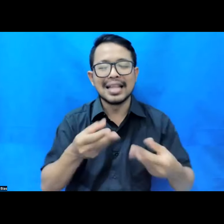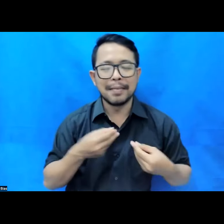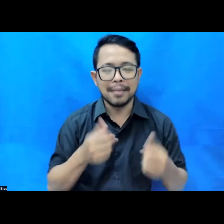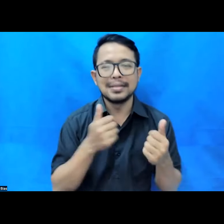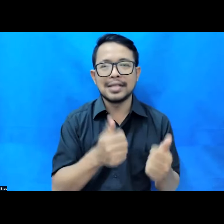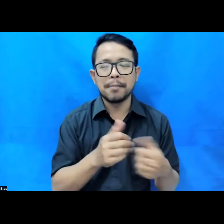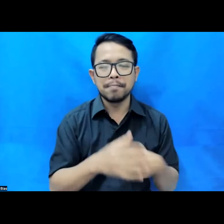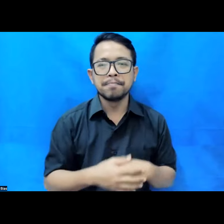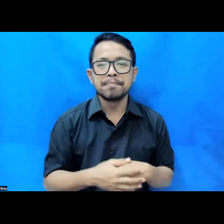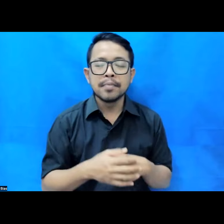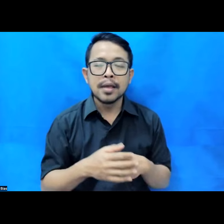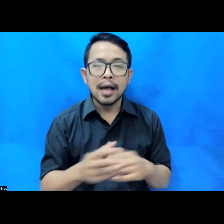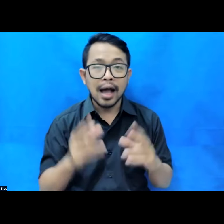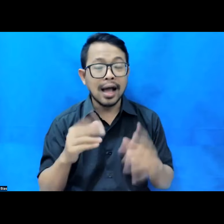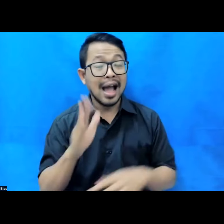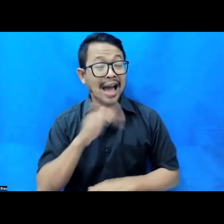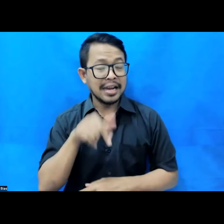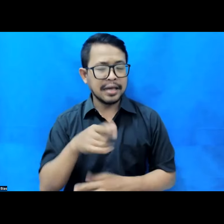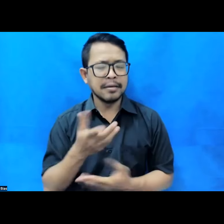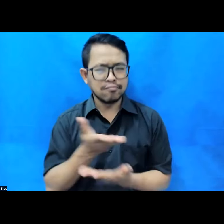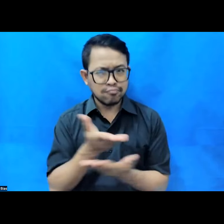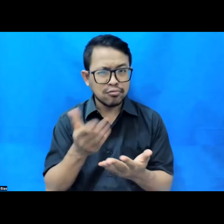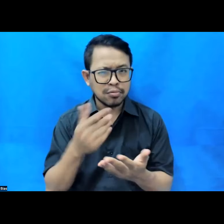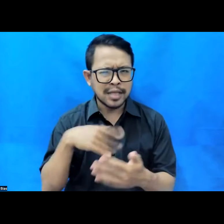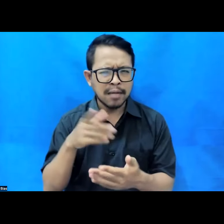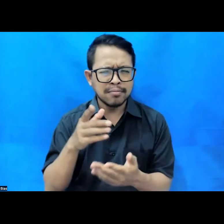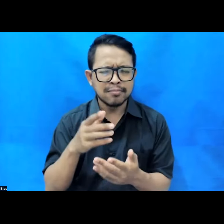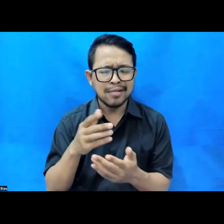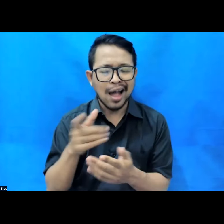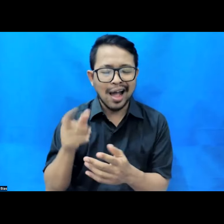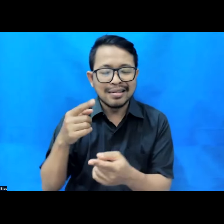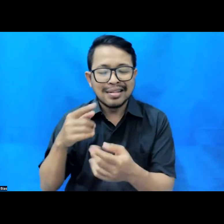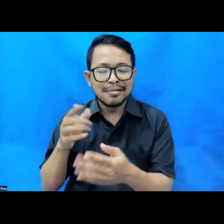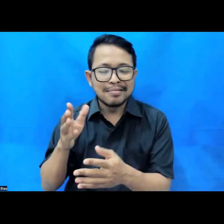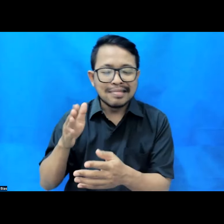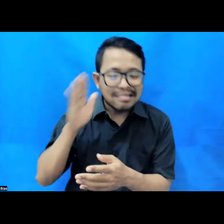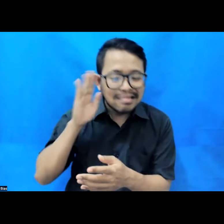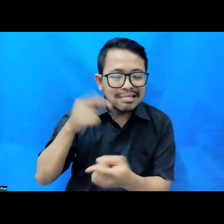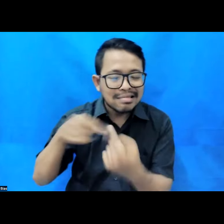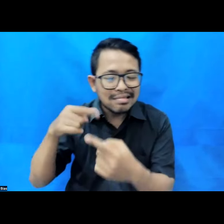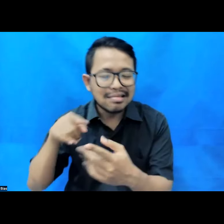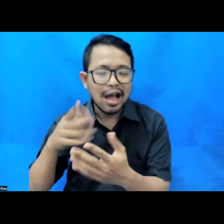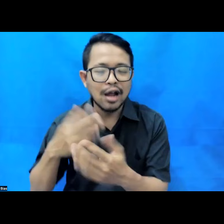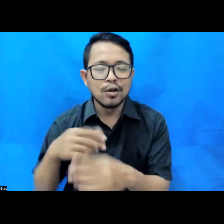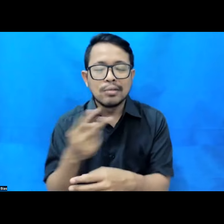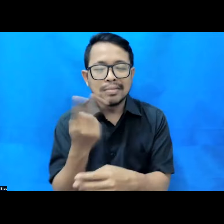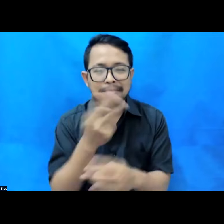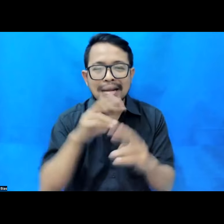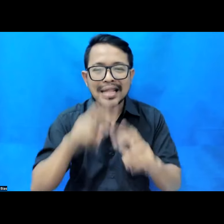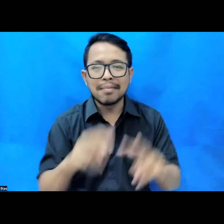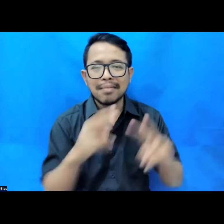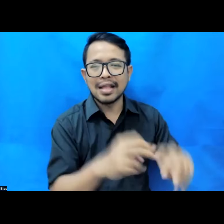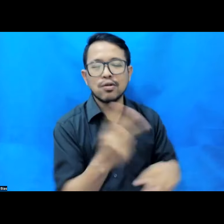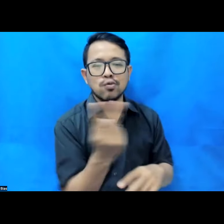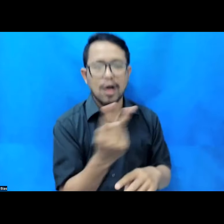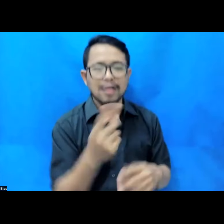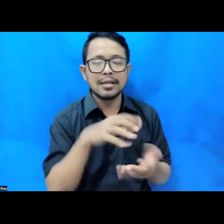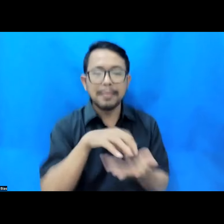my colleagues who lead the research on these 2 sub-programmes in Indonesia, and specifically the cities of Surakarta, or